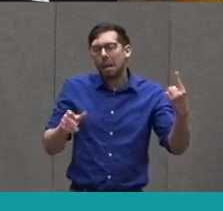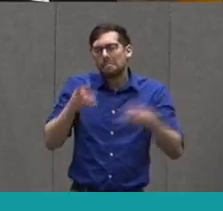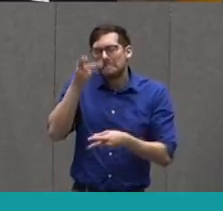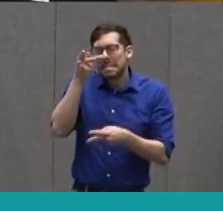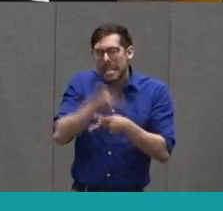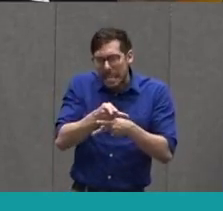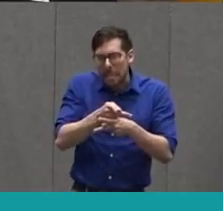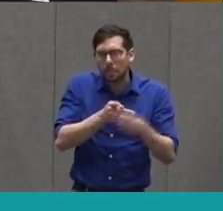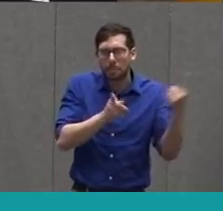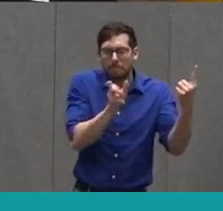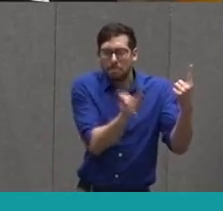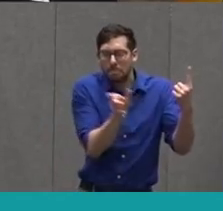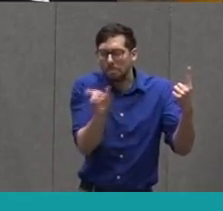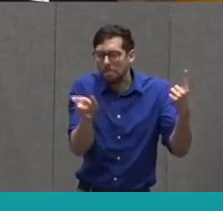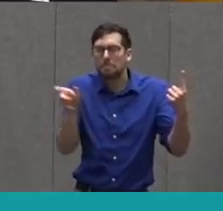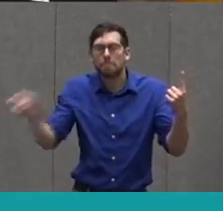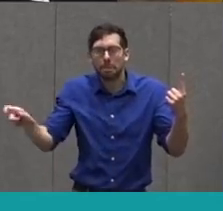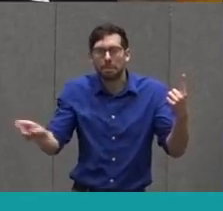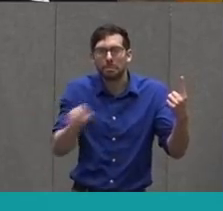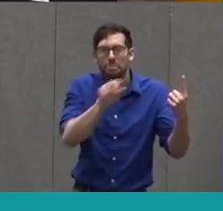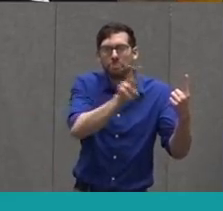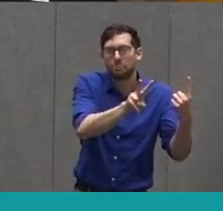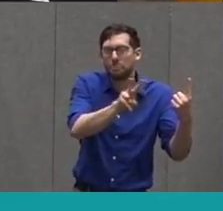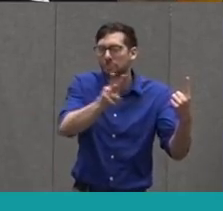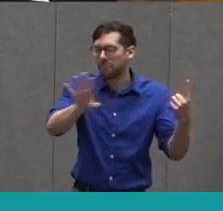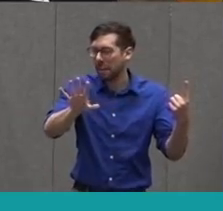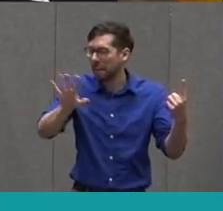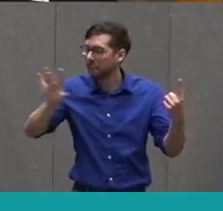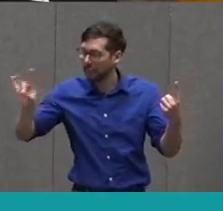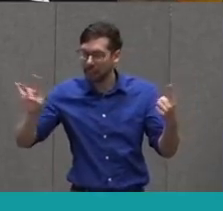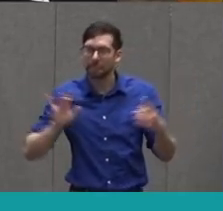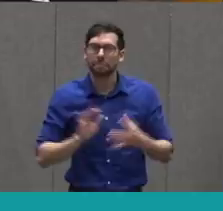which was 258. So our number would actually be,